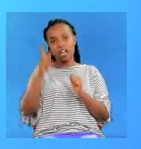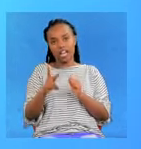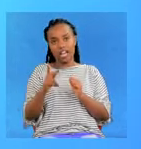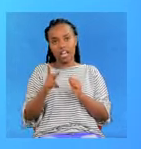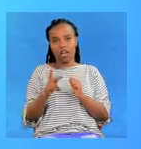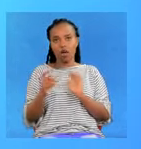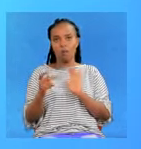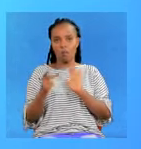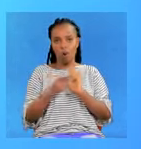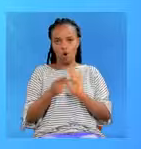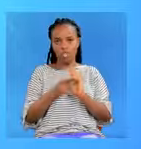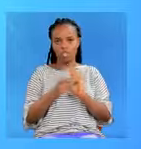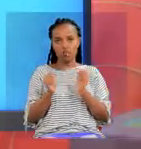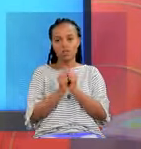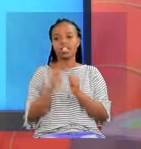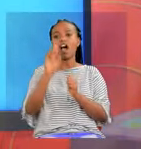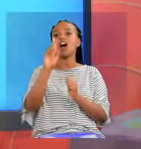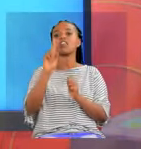r. Look,